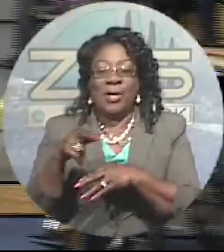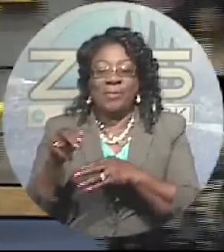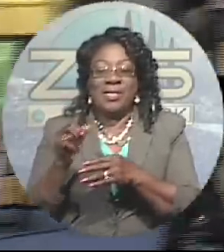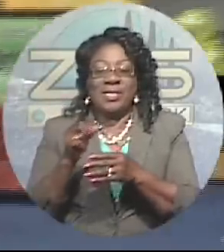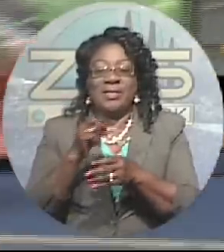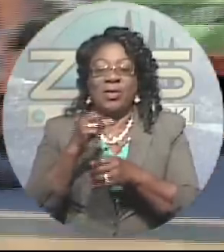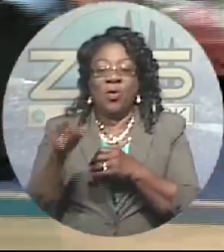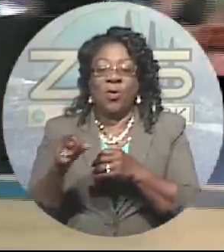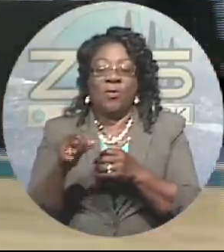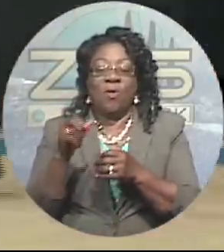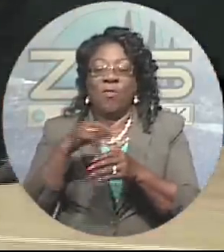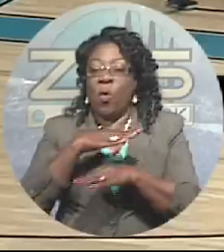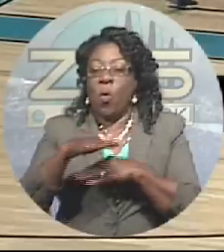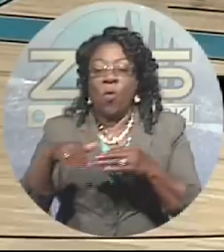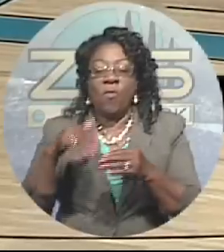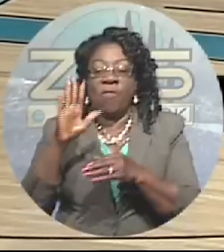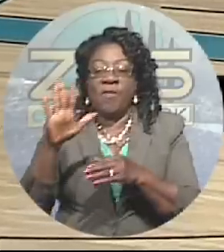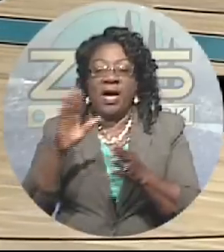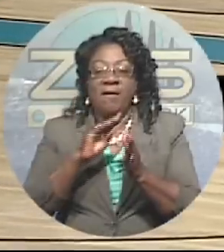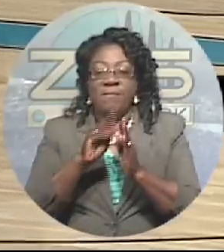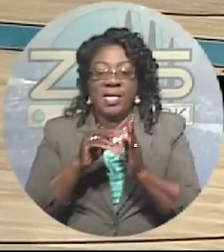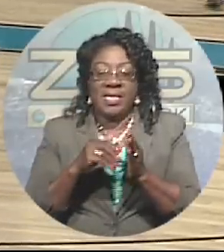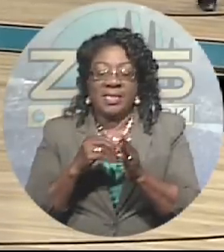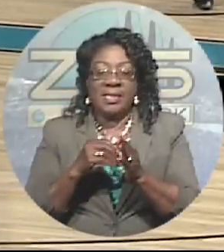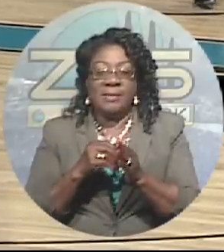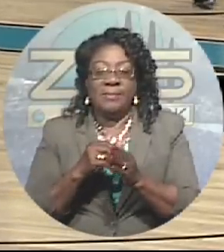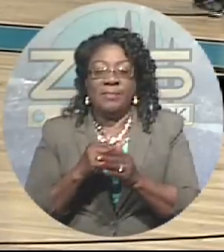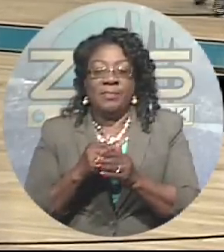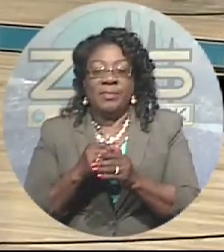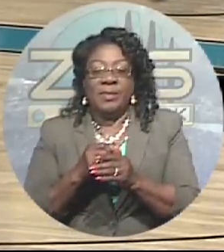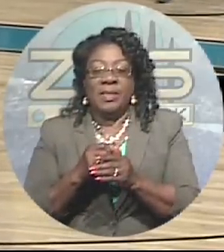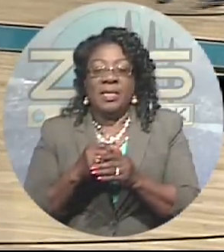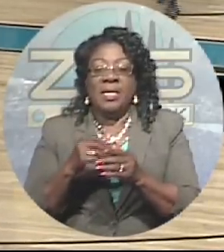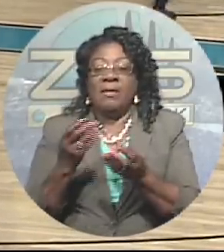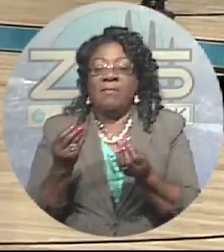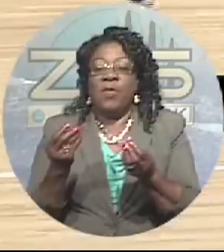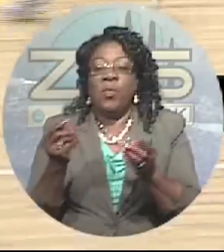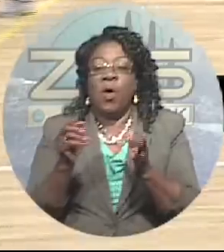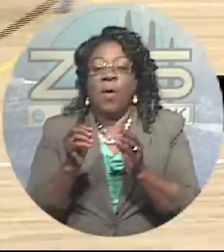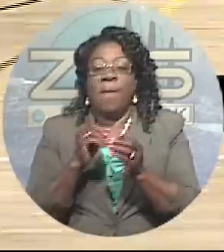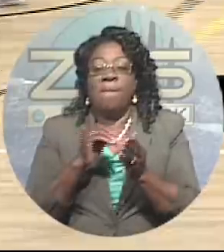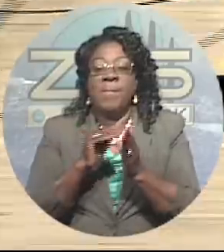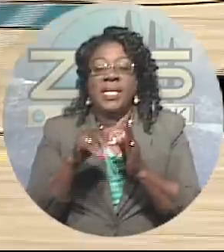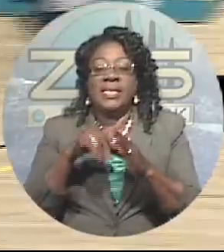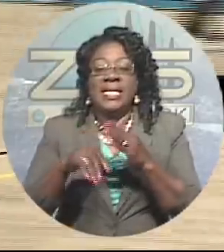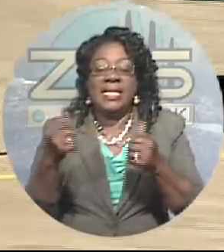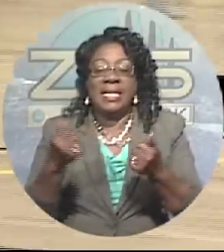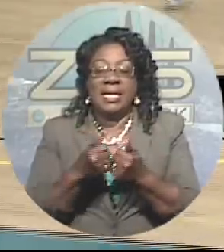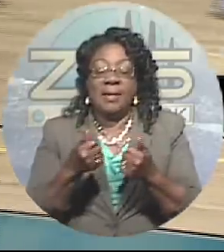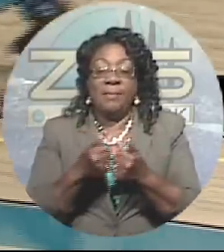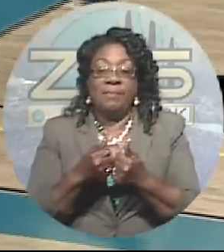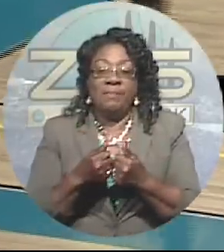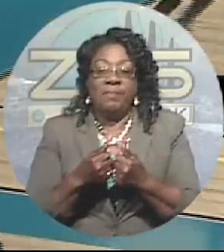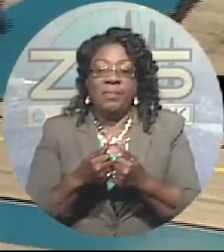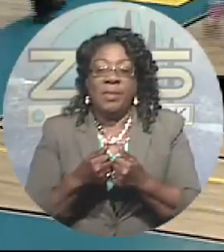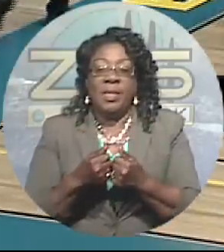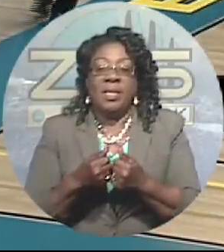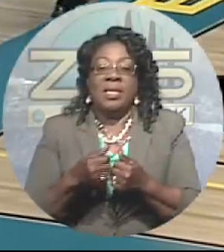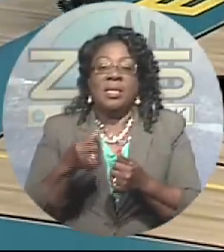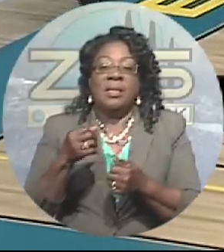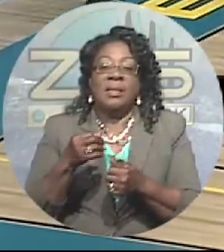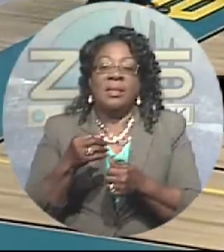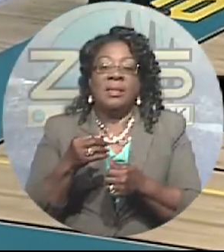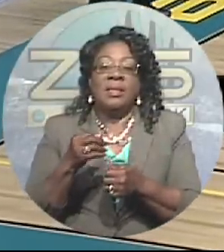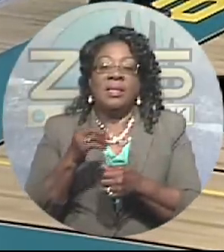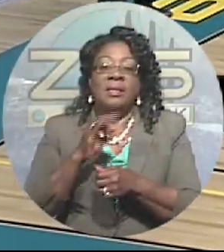over 5 minutes. Not able to make a bucket until about 3 minutes left in the game when they decide to go on a mini run of their own to trim